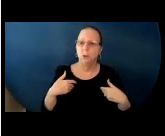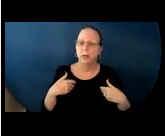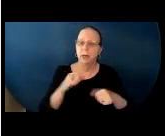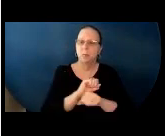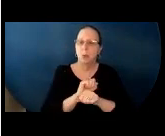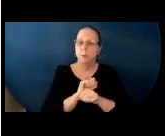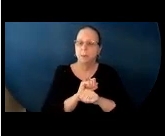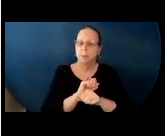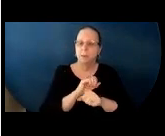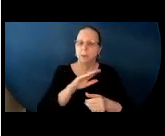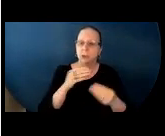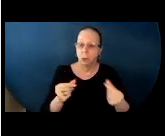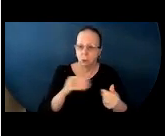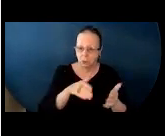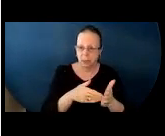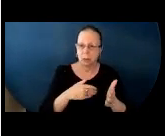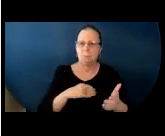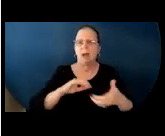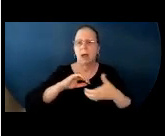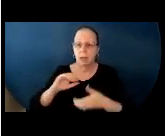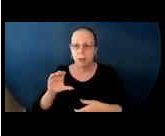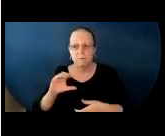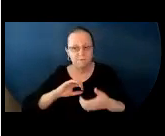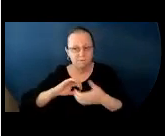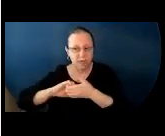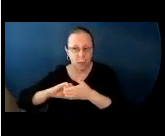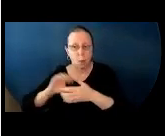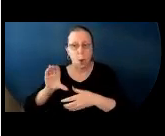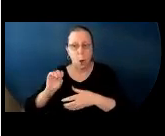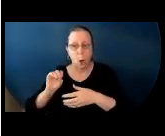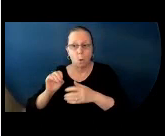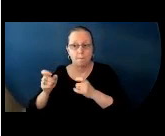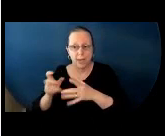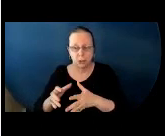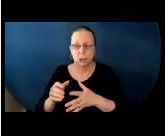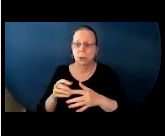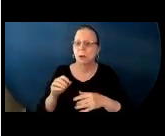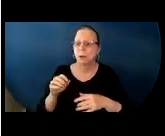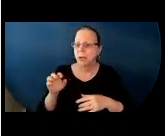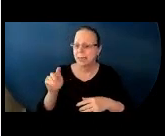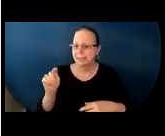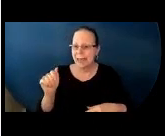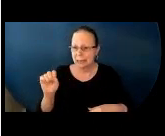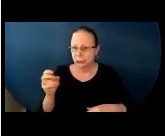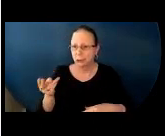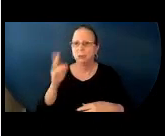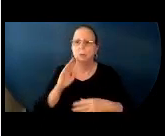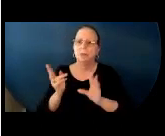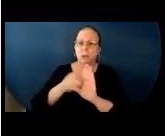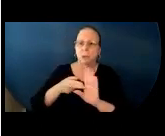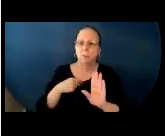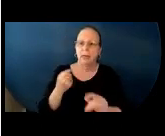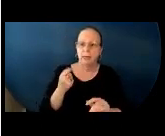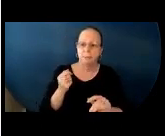My fellow co-manager, Serena Lowe from TASH, will be joining us a little bit later. I am with